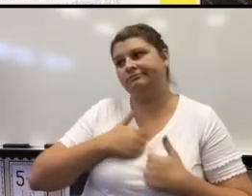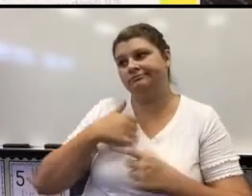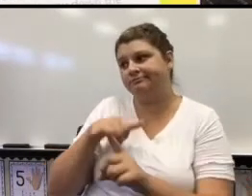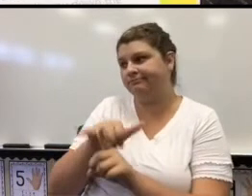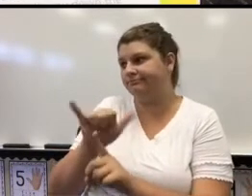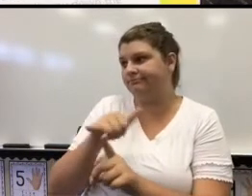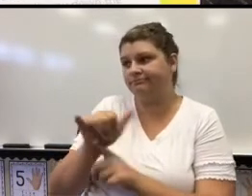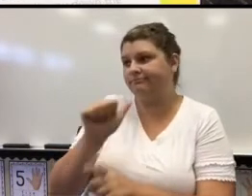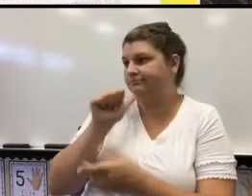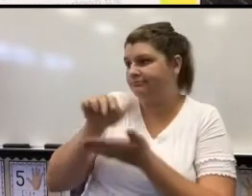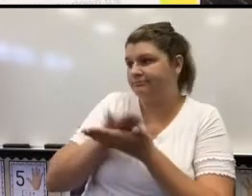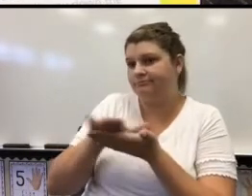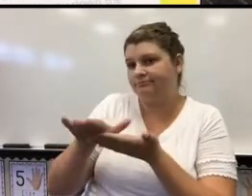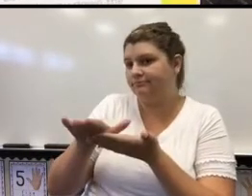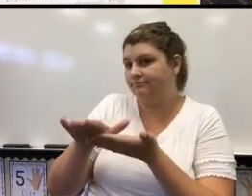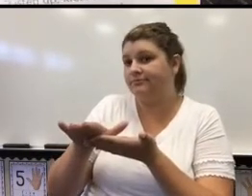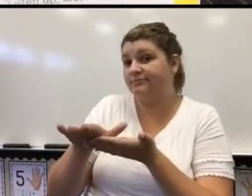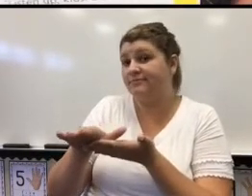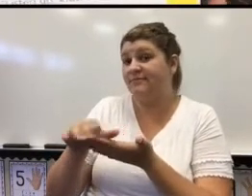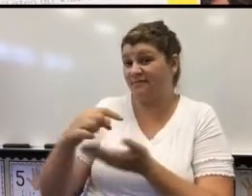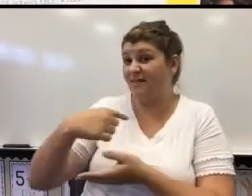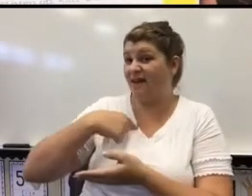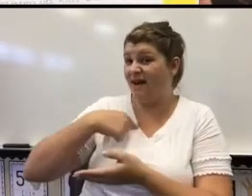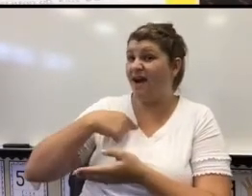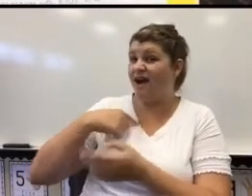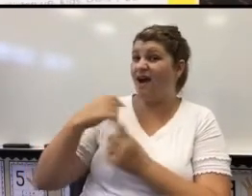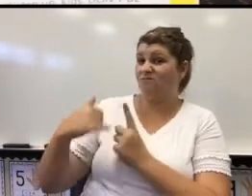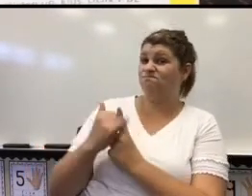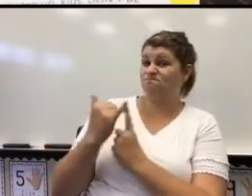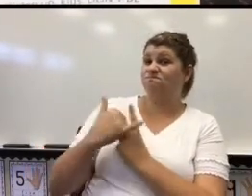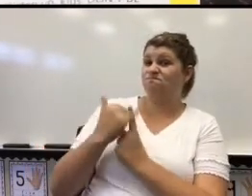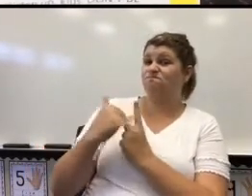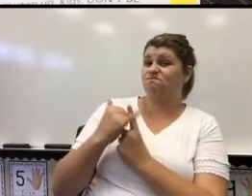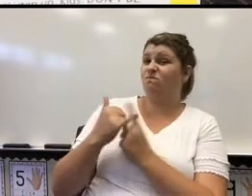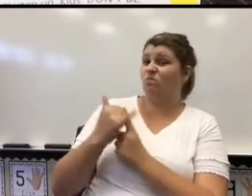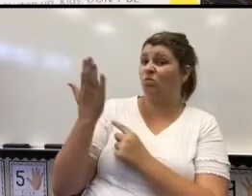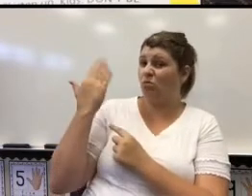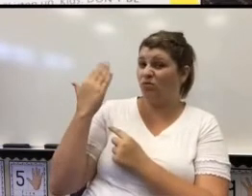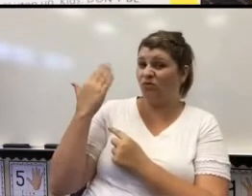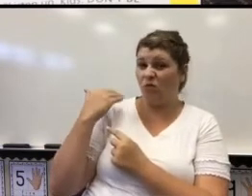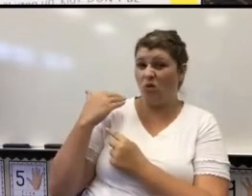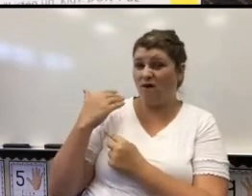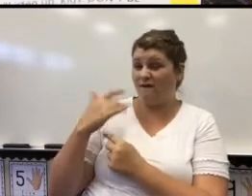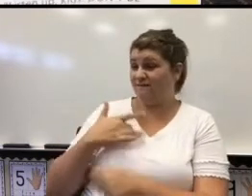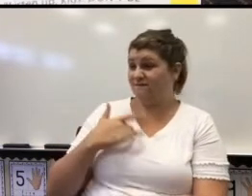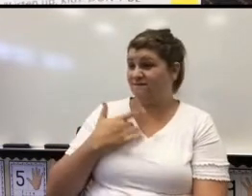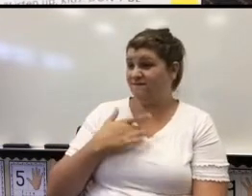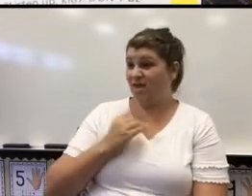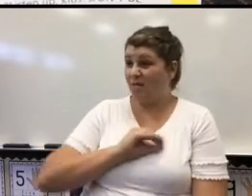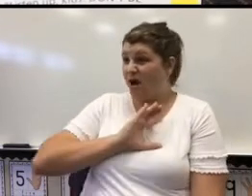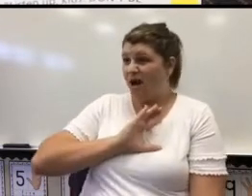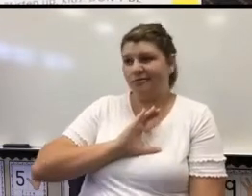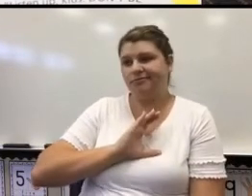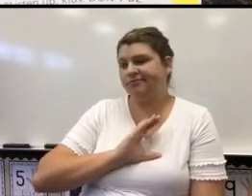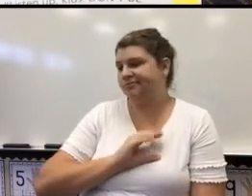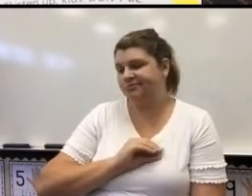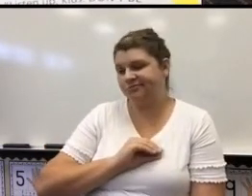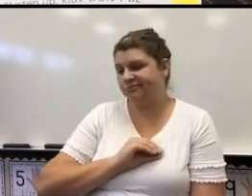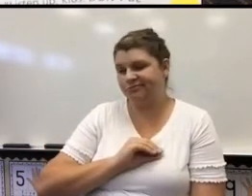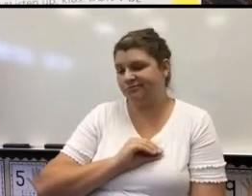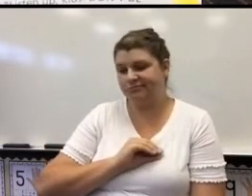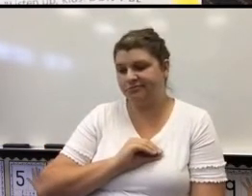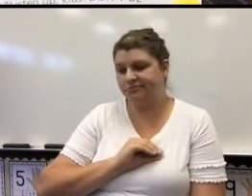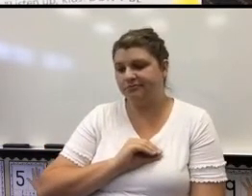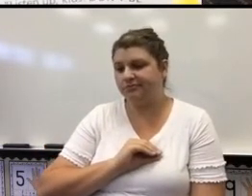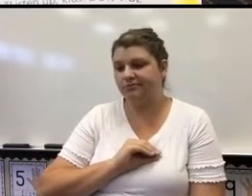eyes. I'm sorry you have to deal with bullies, said Joy. I was bullied when I was a kid, and